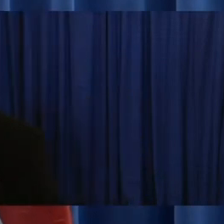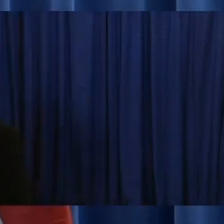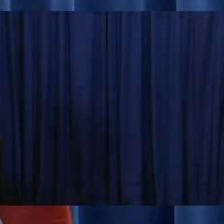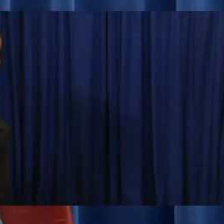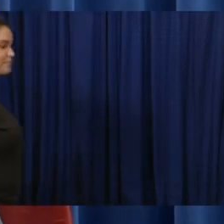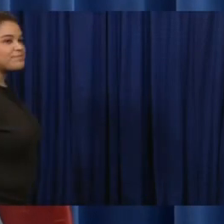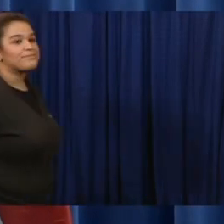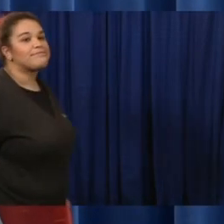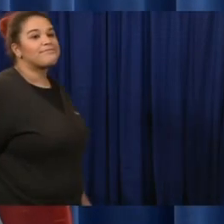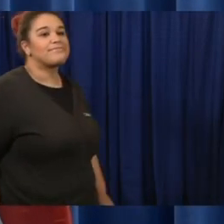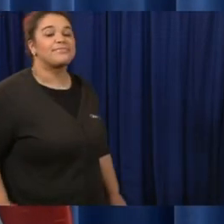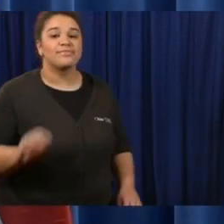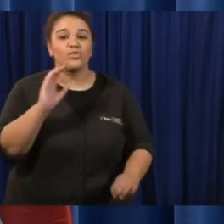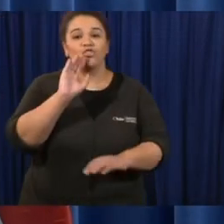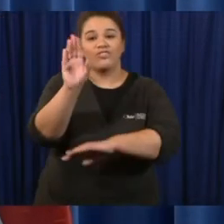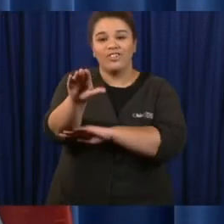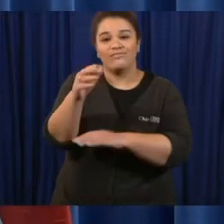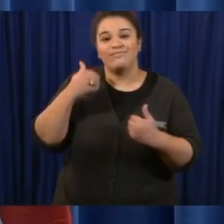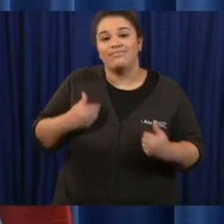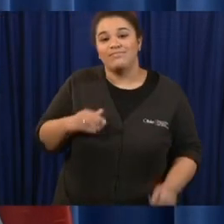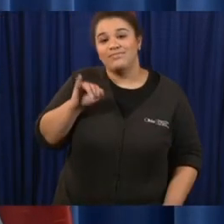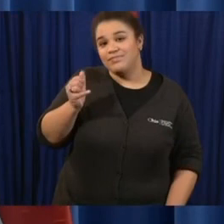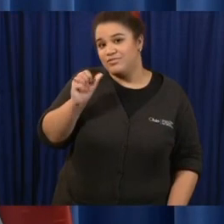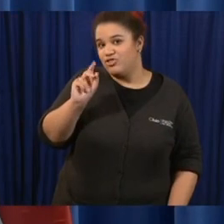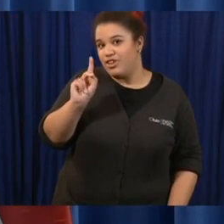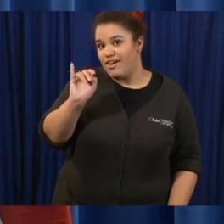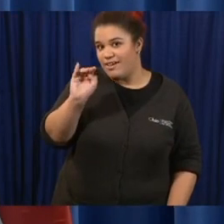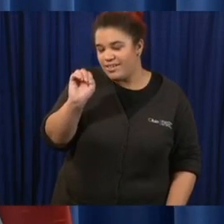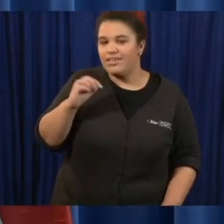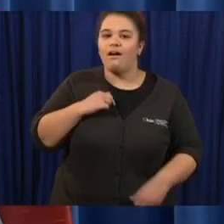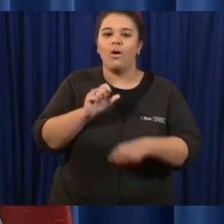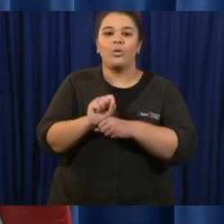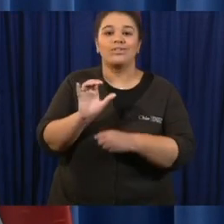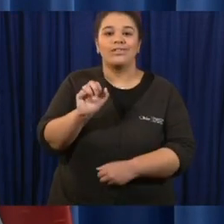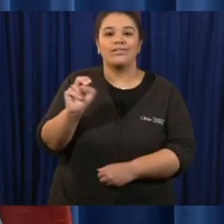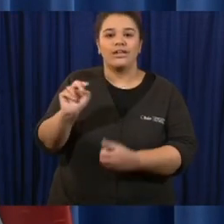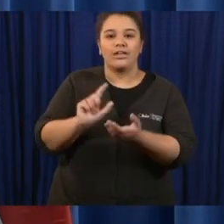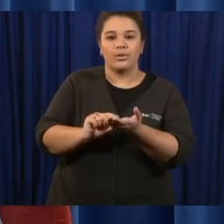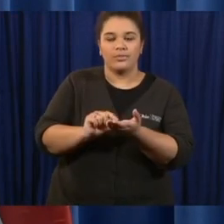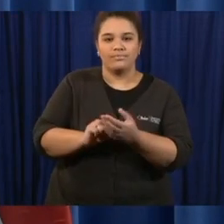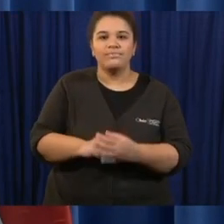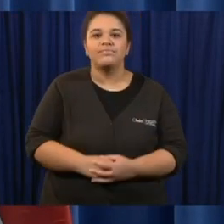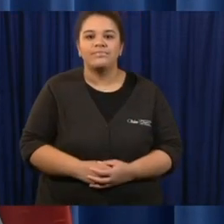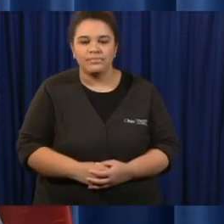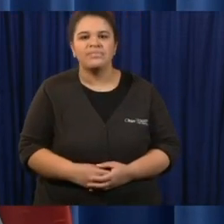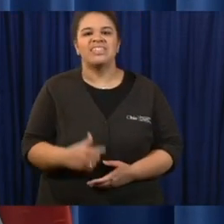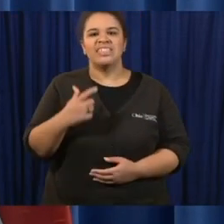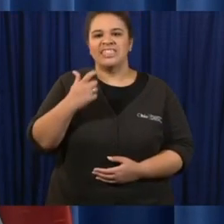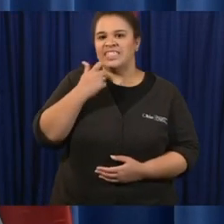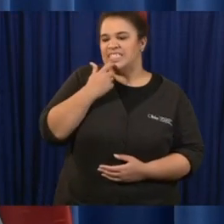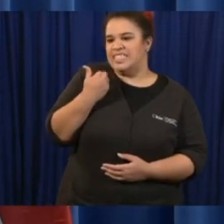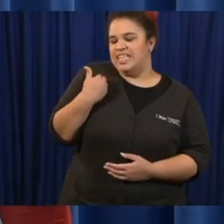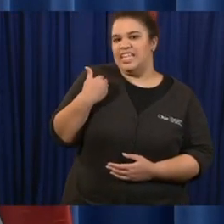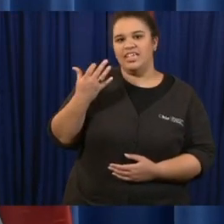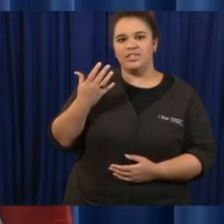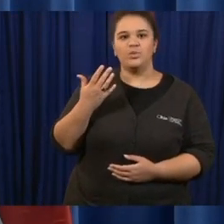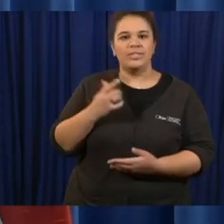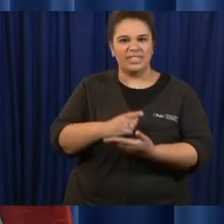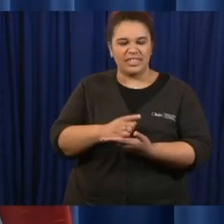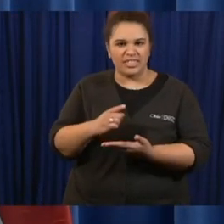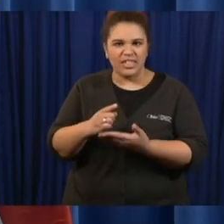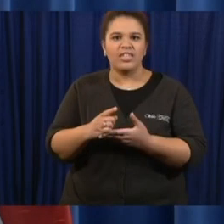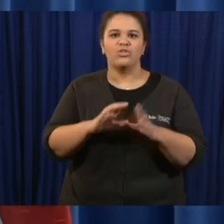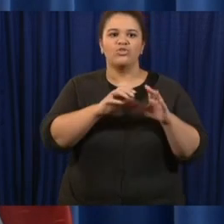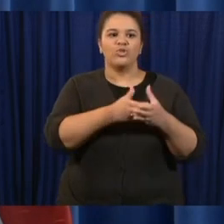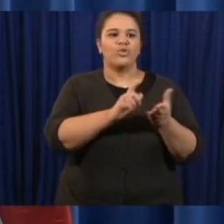Good afternoon. This is Jackie Borchert from the Cincinnati Enquirer. Late last week, Harvard University researchers estimated that